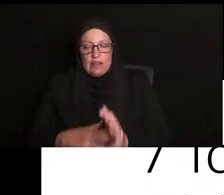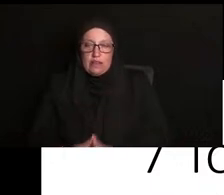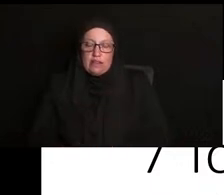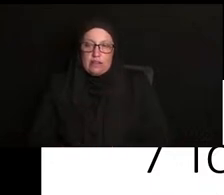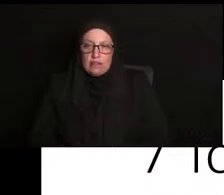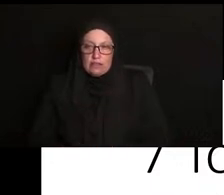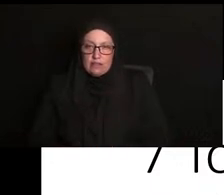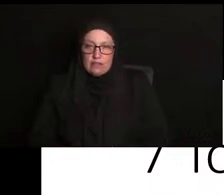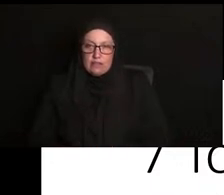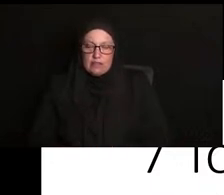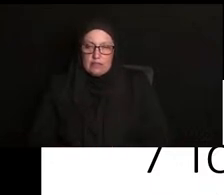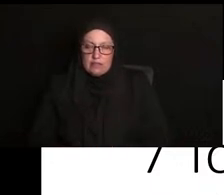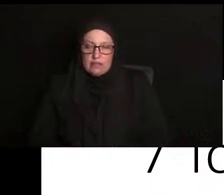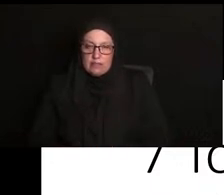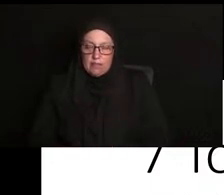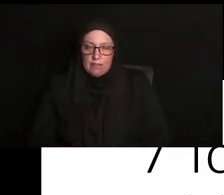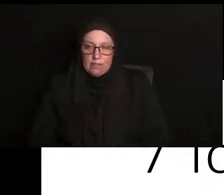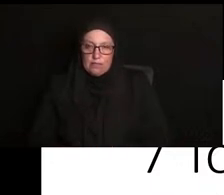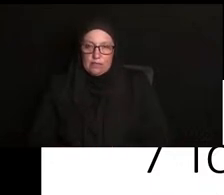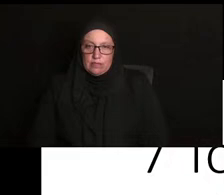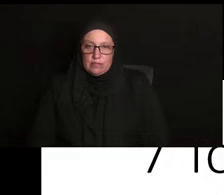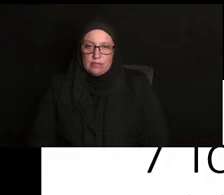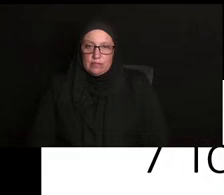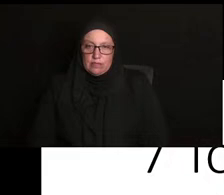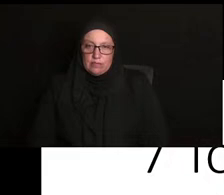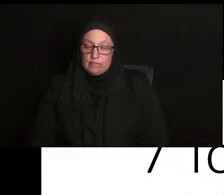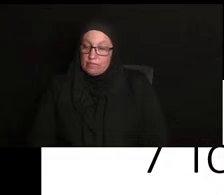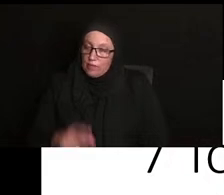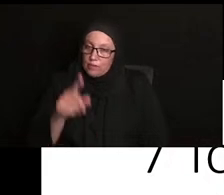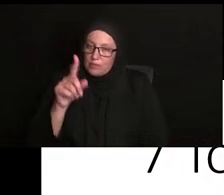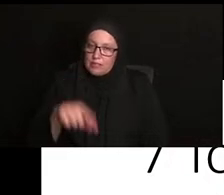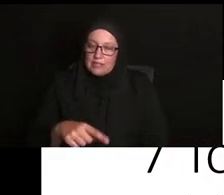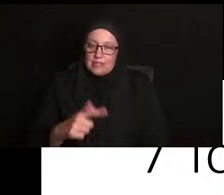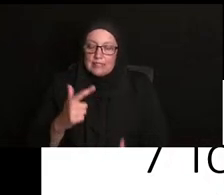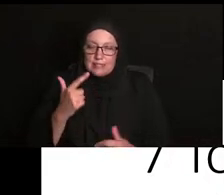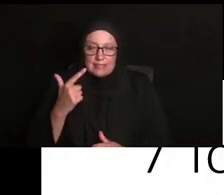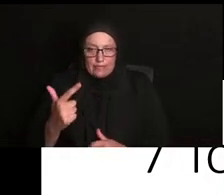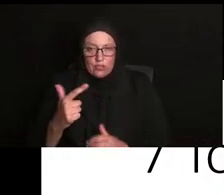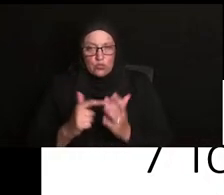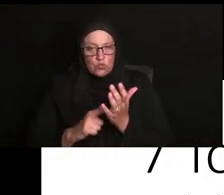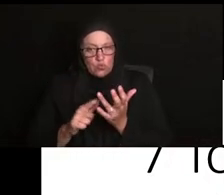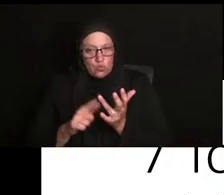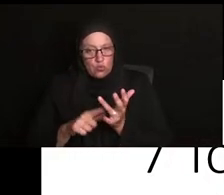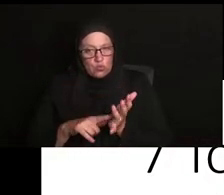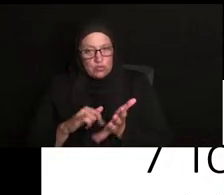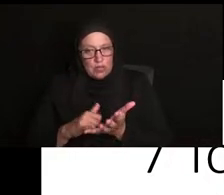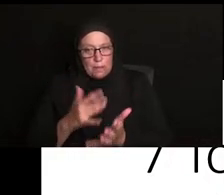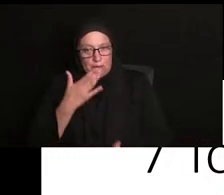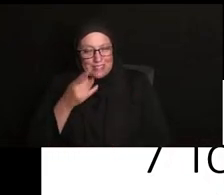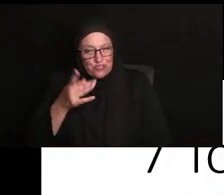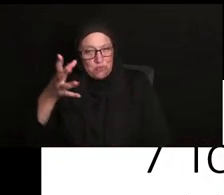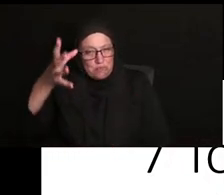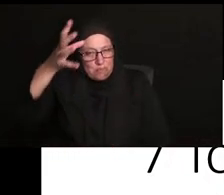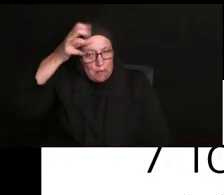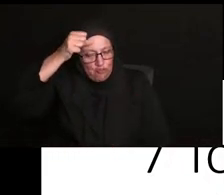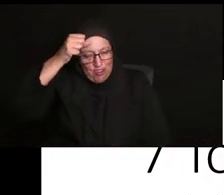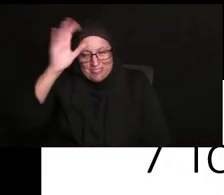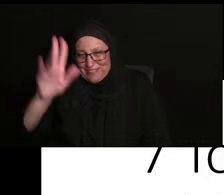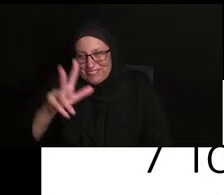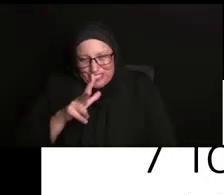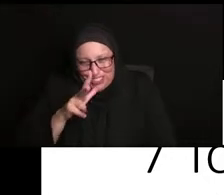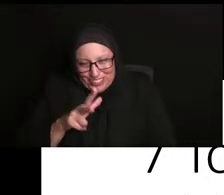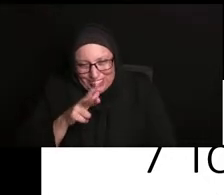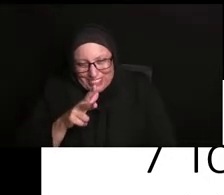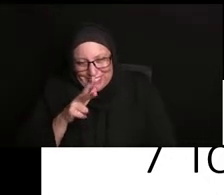So these seven tools, I'm about to read them and you need to memorize them now, yes? No, I'm just kidding.